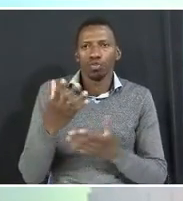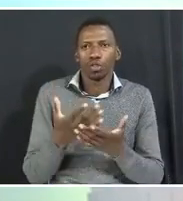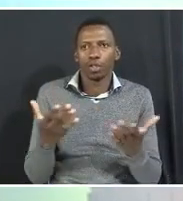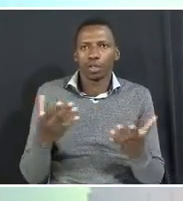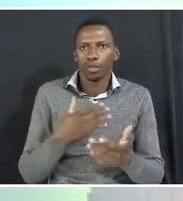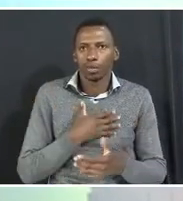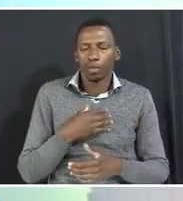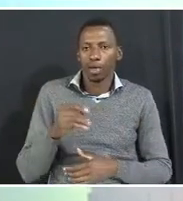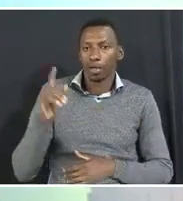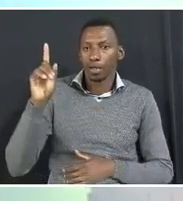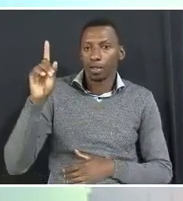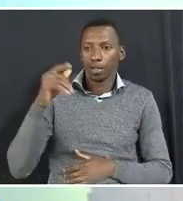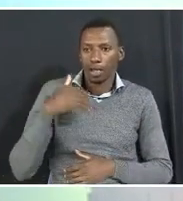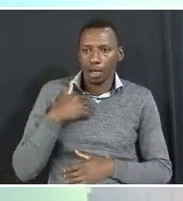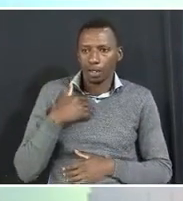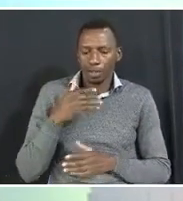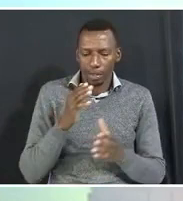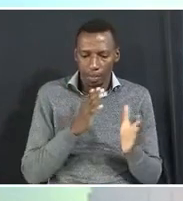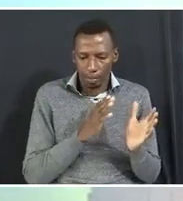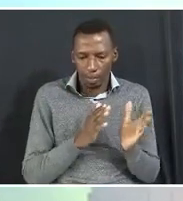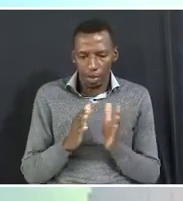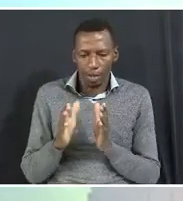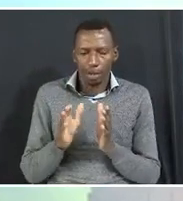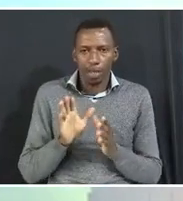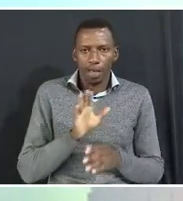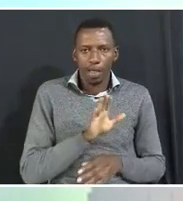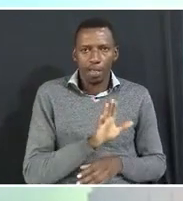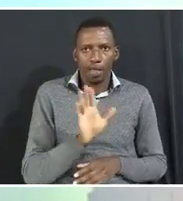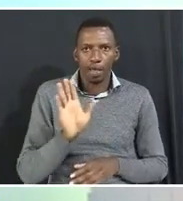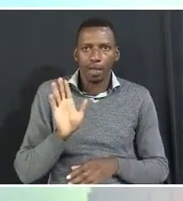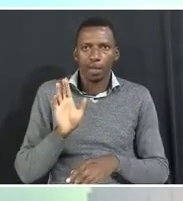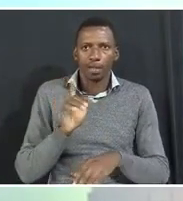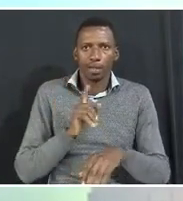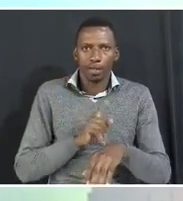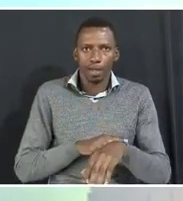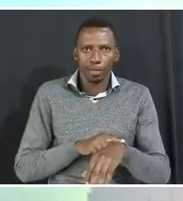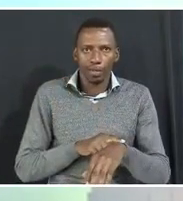And he has determined their times